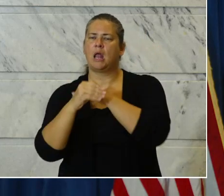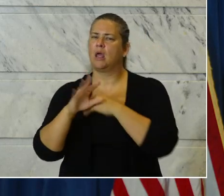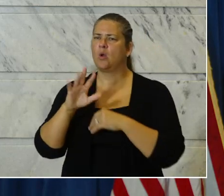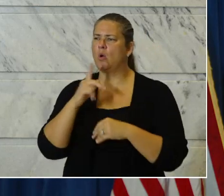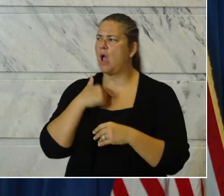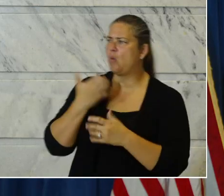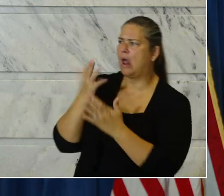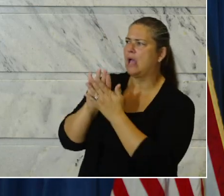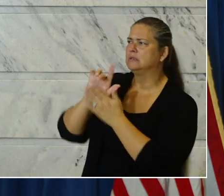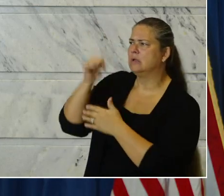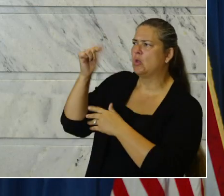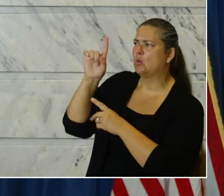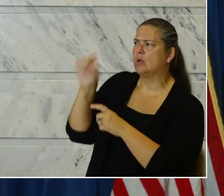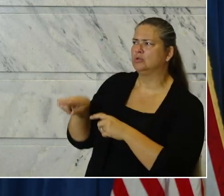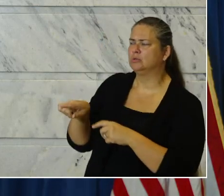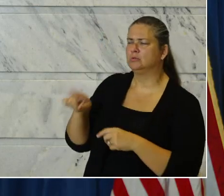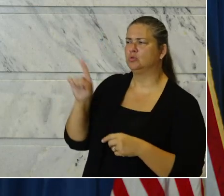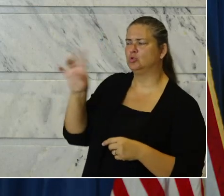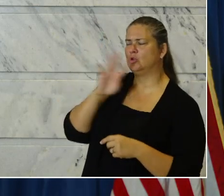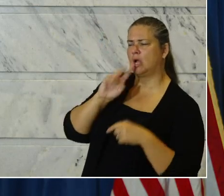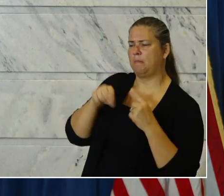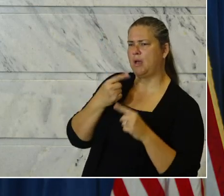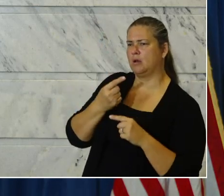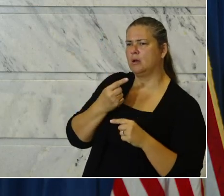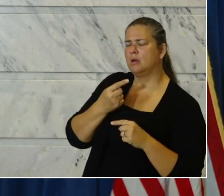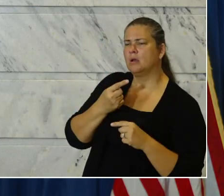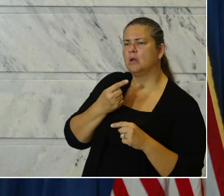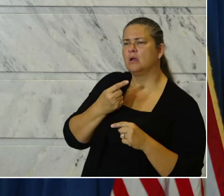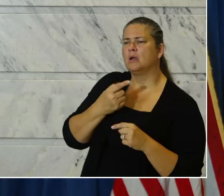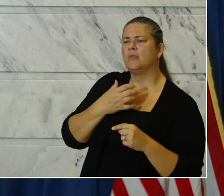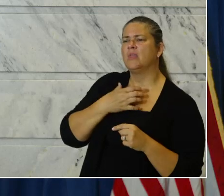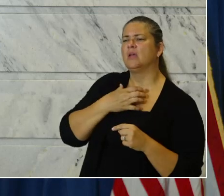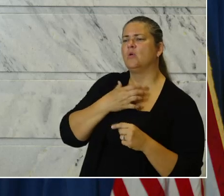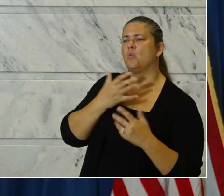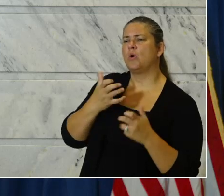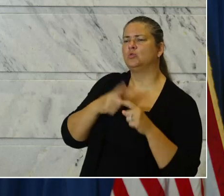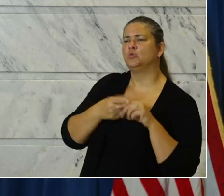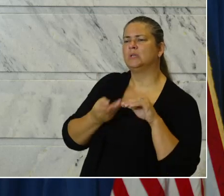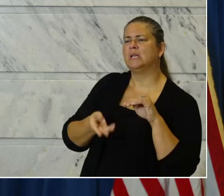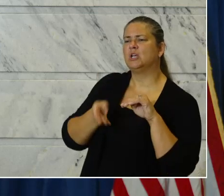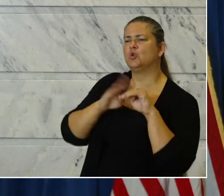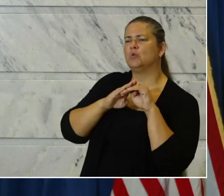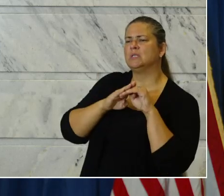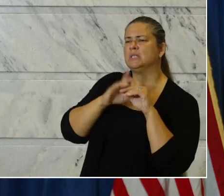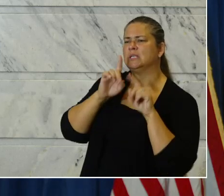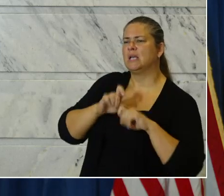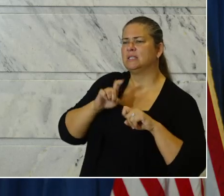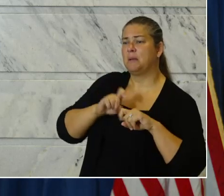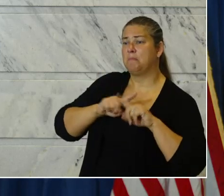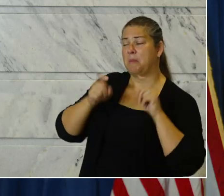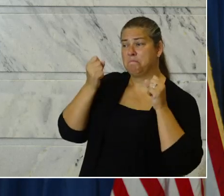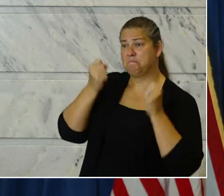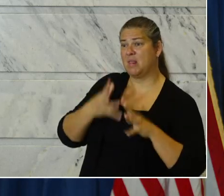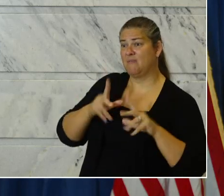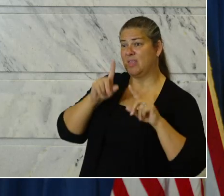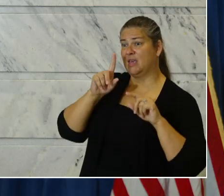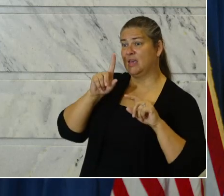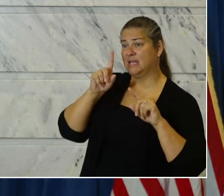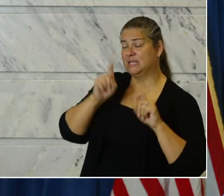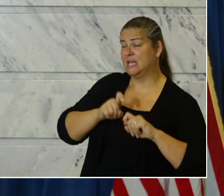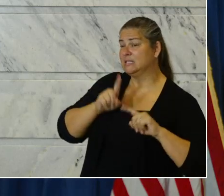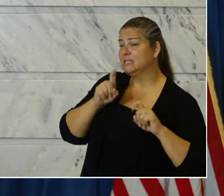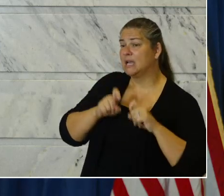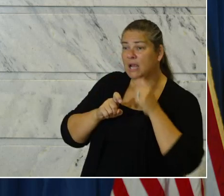Okay. Changes. We could talk about the task force's desire to increase testing, but it was actually a prominent member of the task force's testing